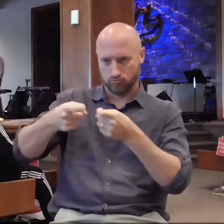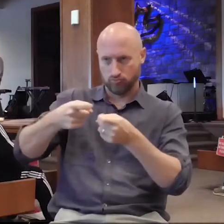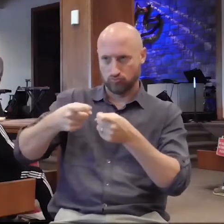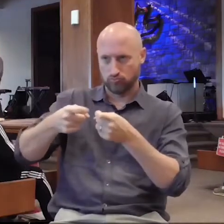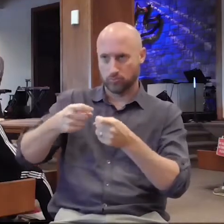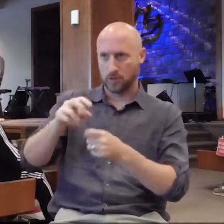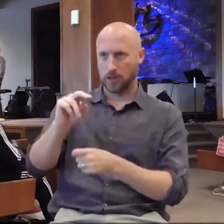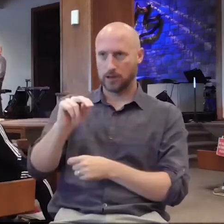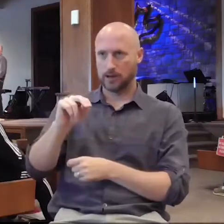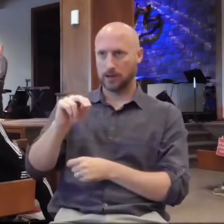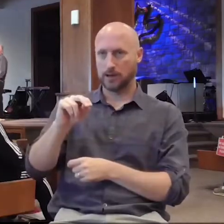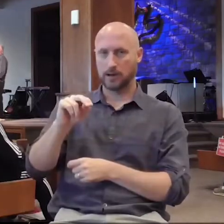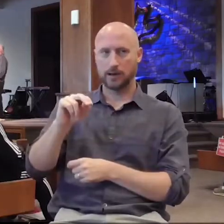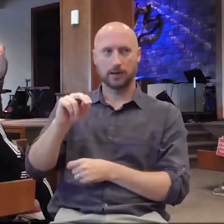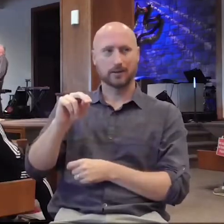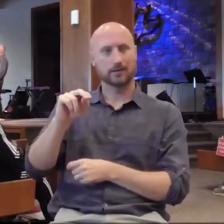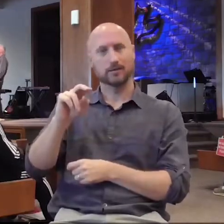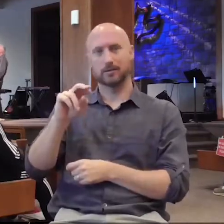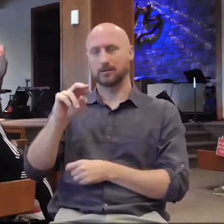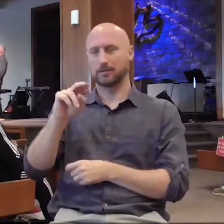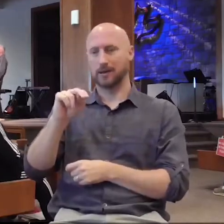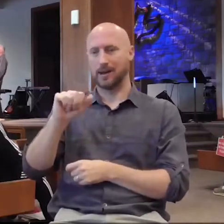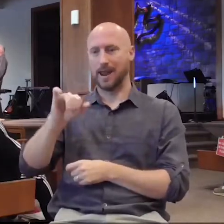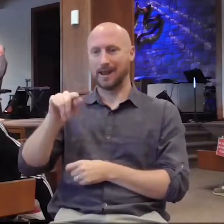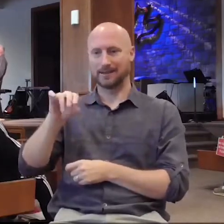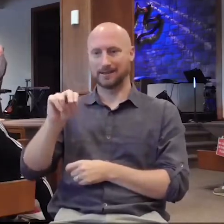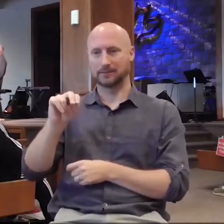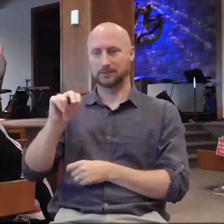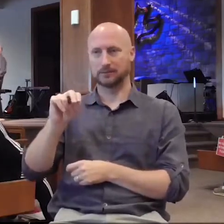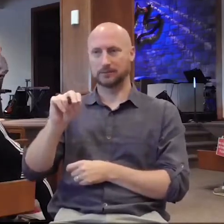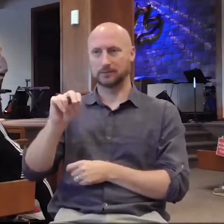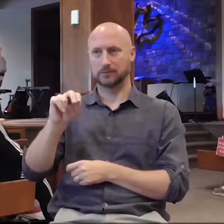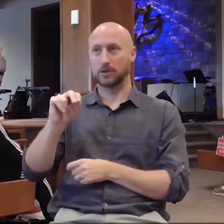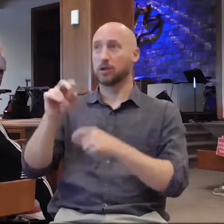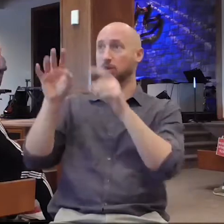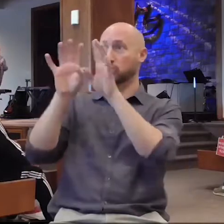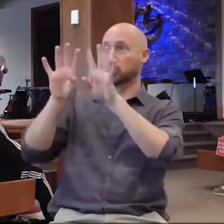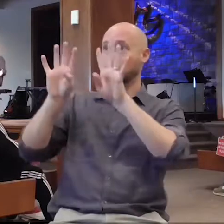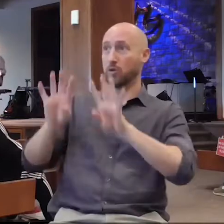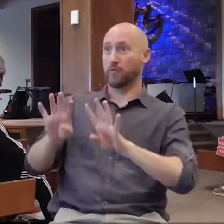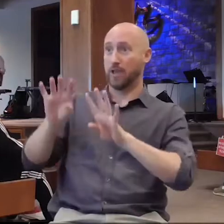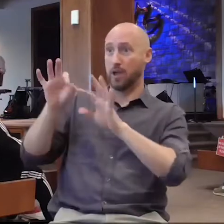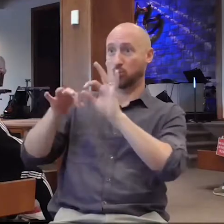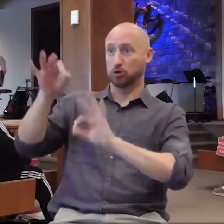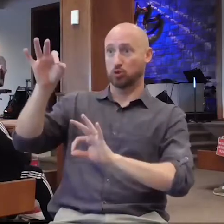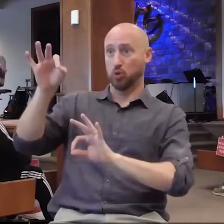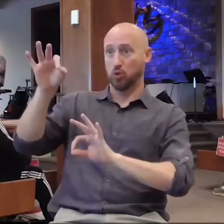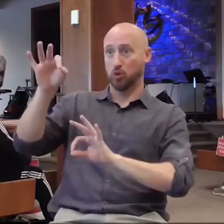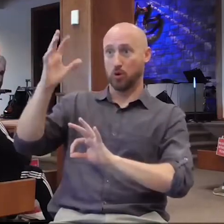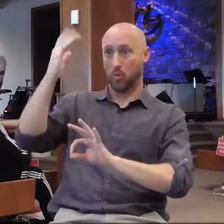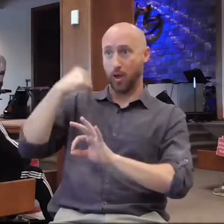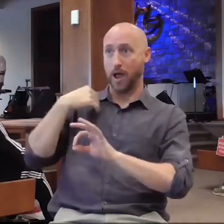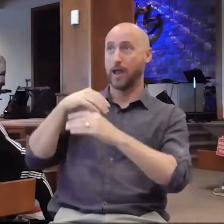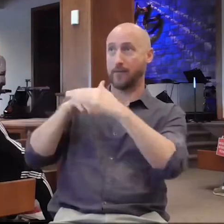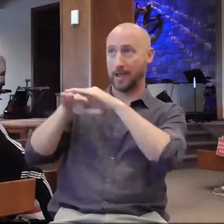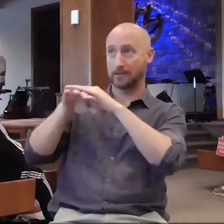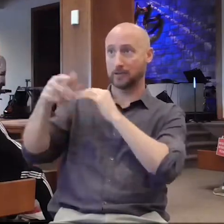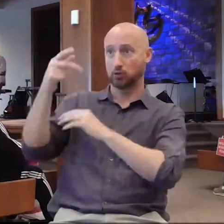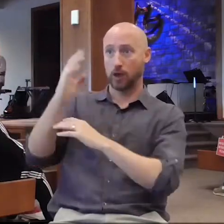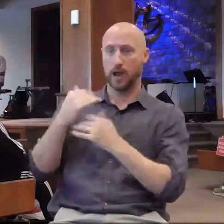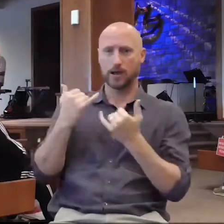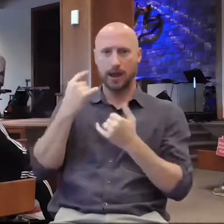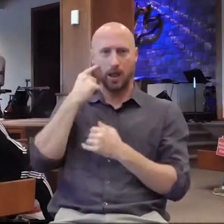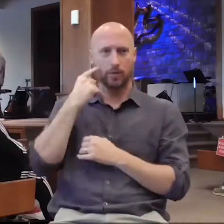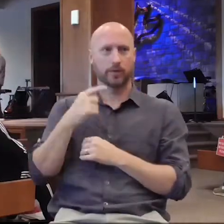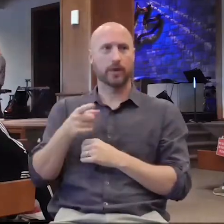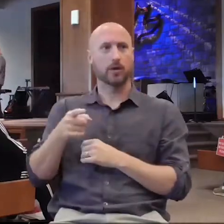I hate the veil menders. The veil was torn in the temple from top to bottom so that every man had access to God. Now these stinking guys will come back